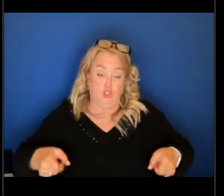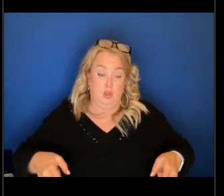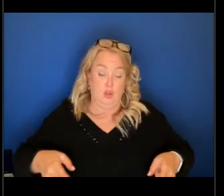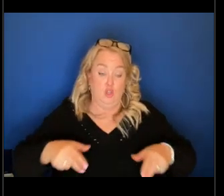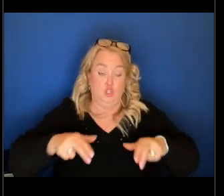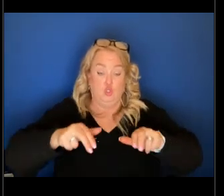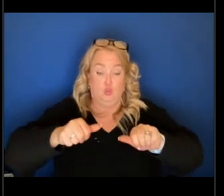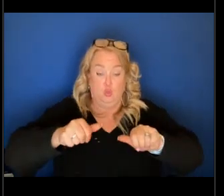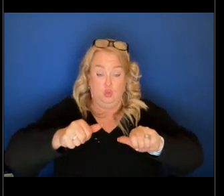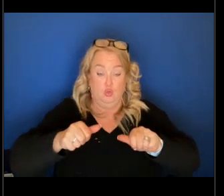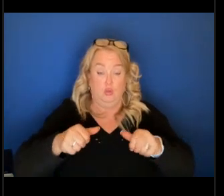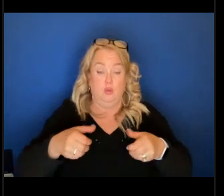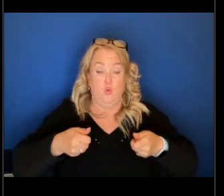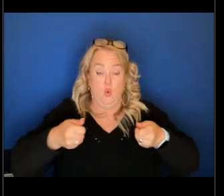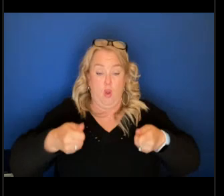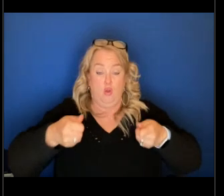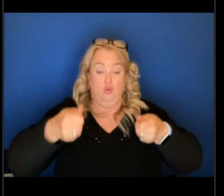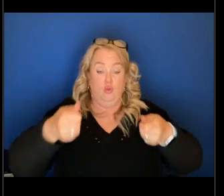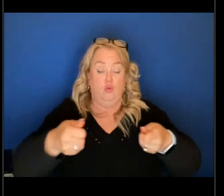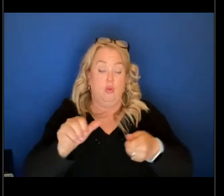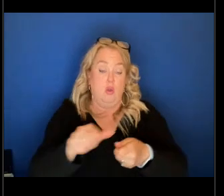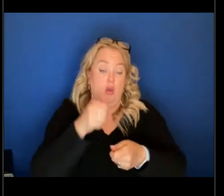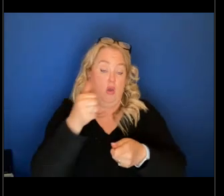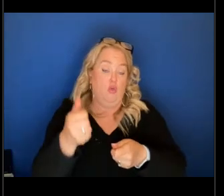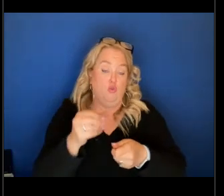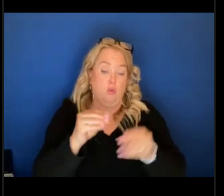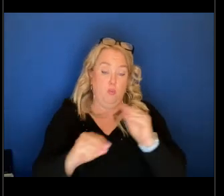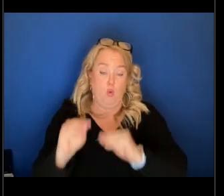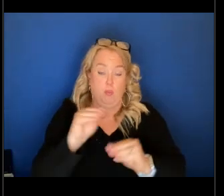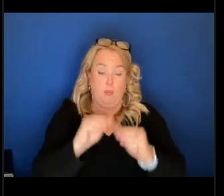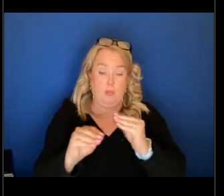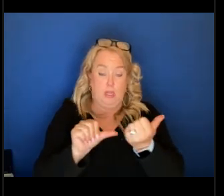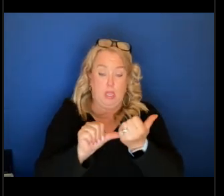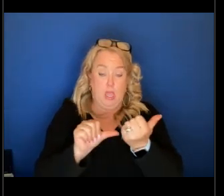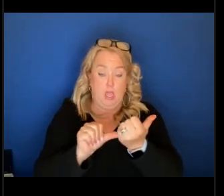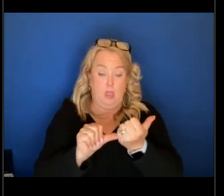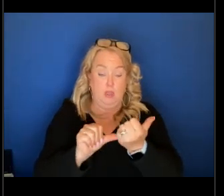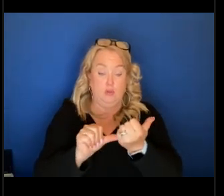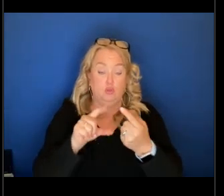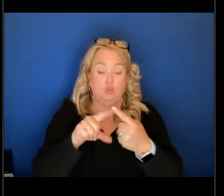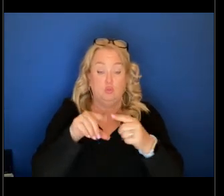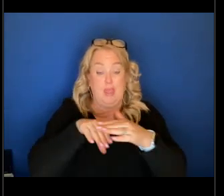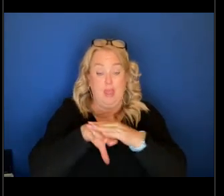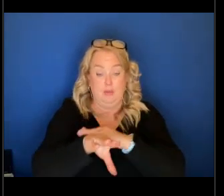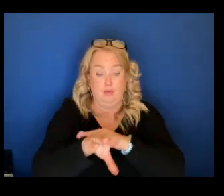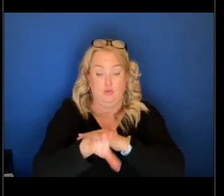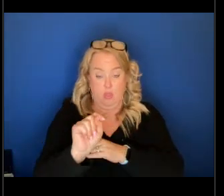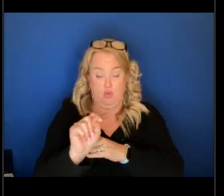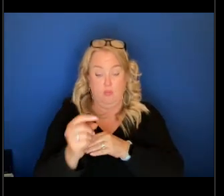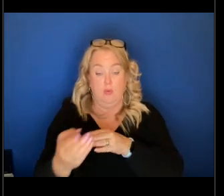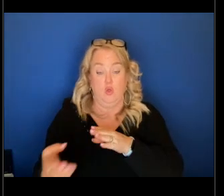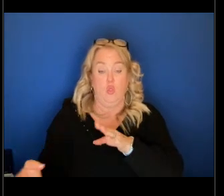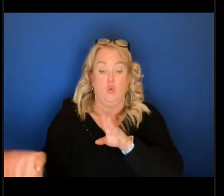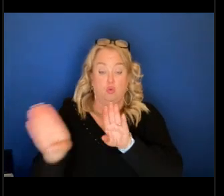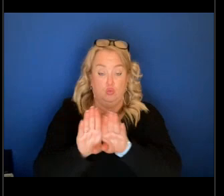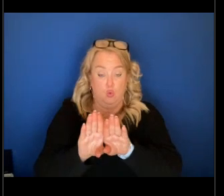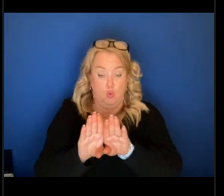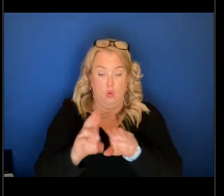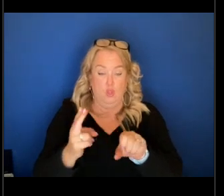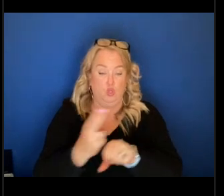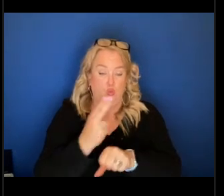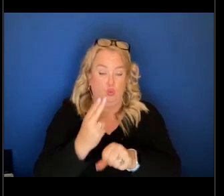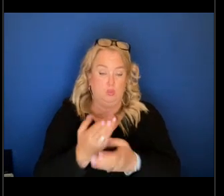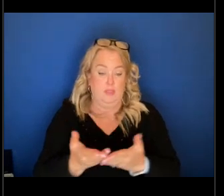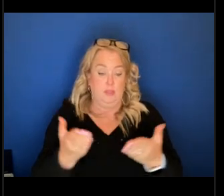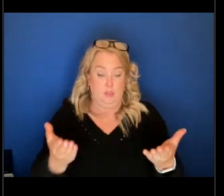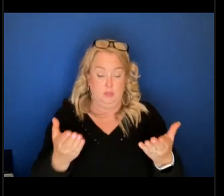wheelchair, scooter, walker, or other mobility aid to enter the bathroom, close the door, use